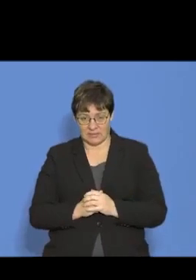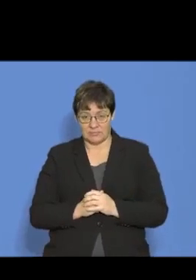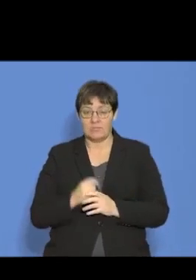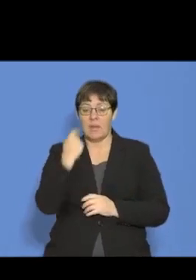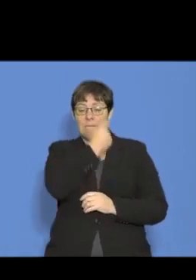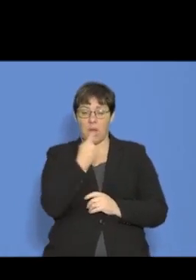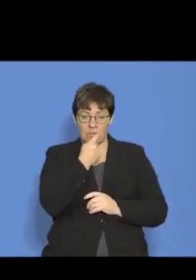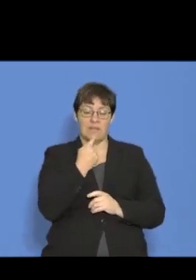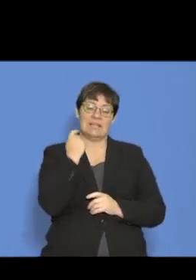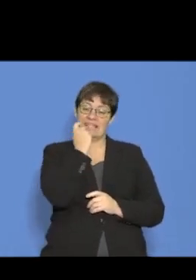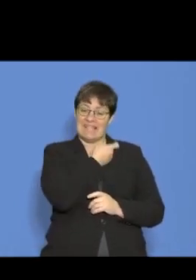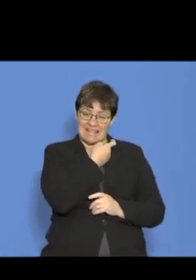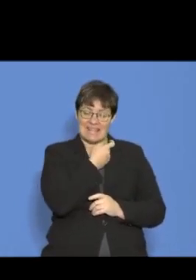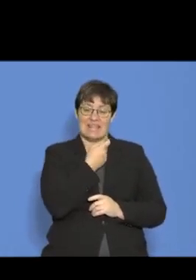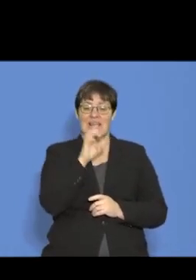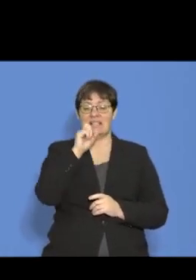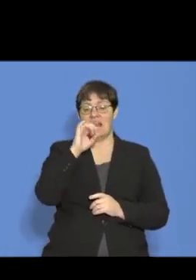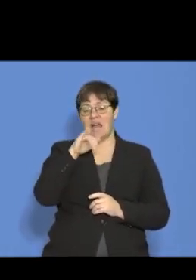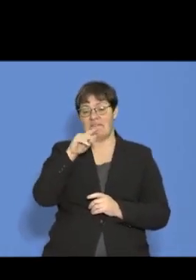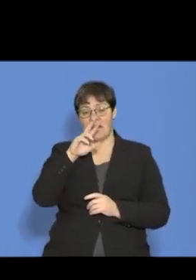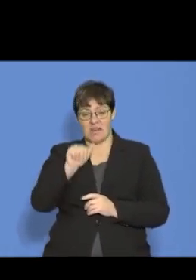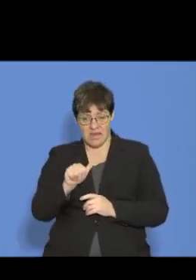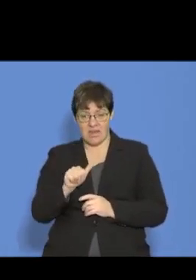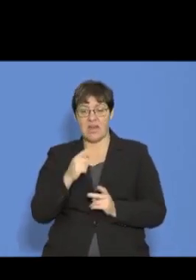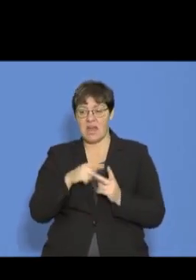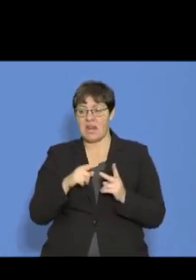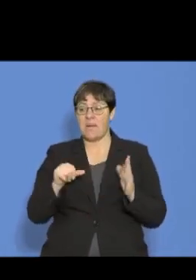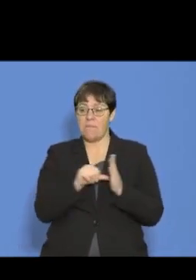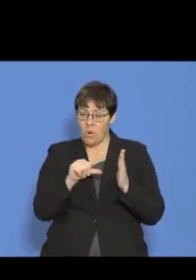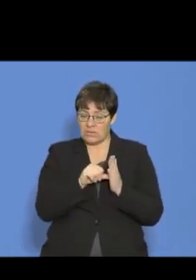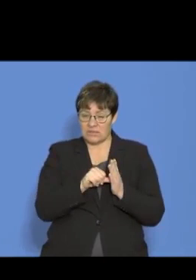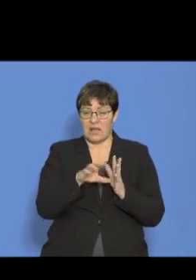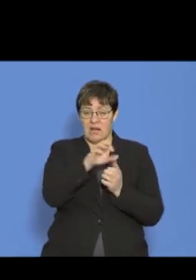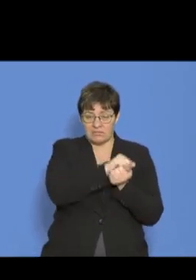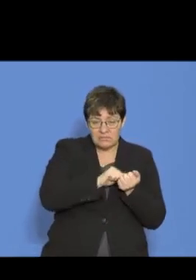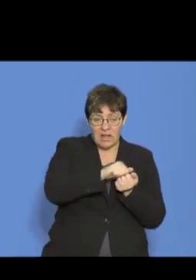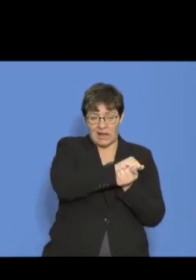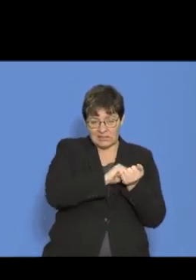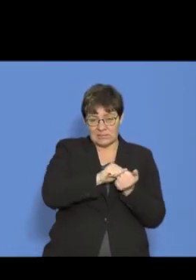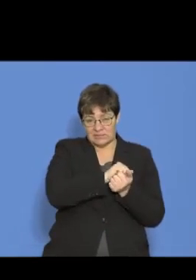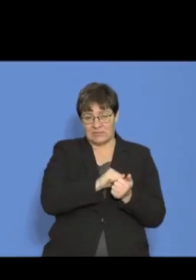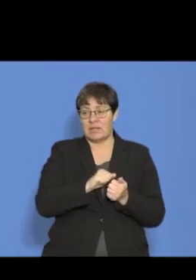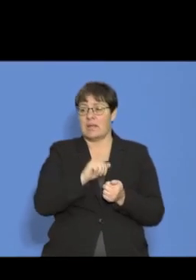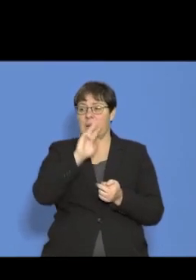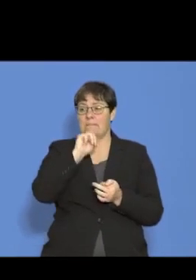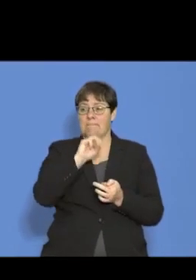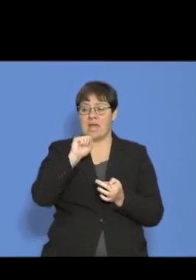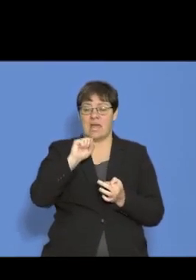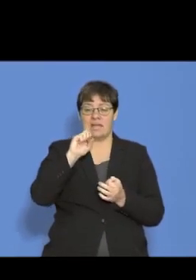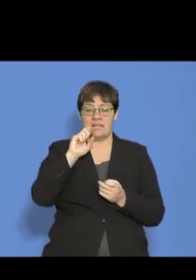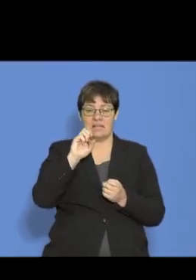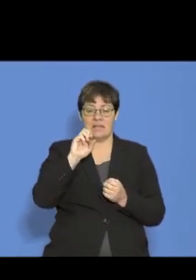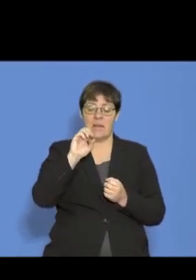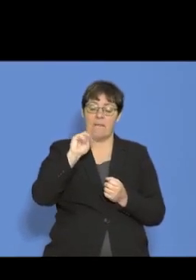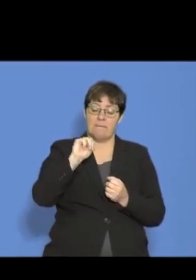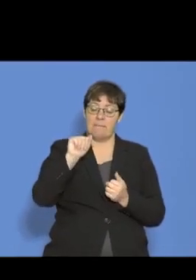mouth, the teeth, the saliva, as well as the tongue play an important role in a process called mastication. I